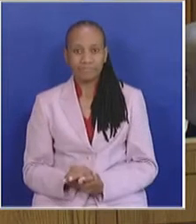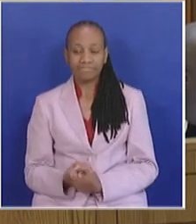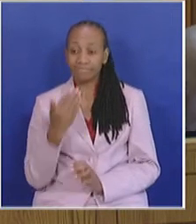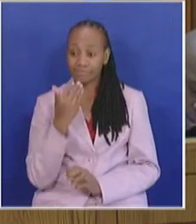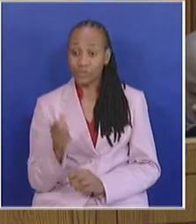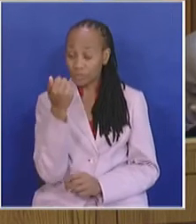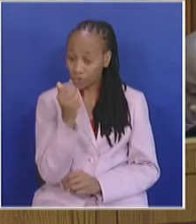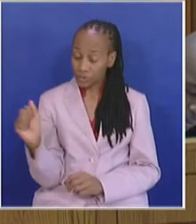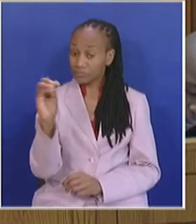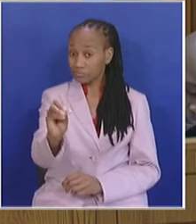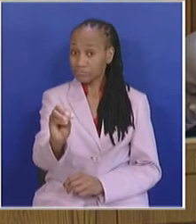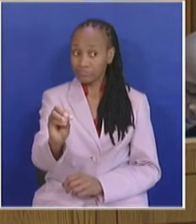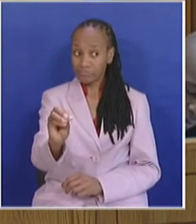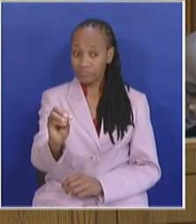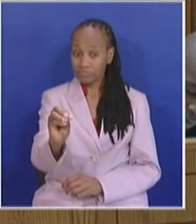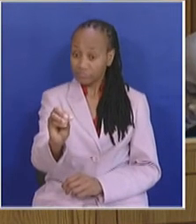there any objection to this motion?